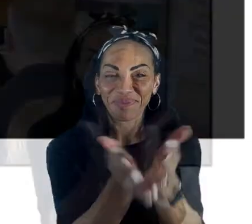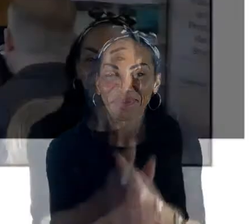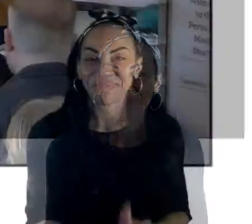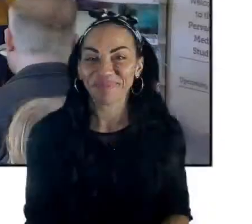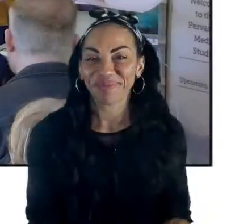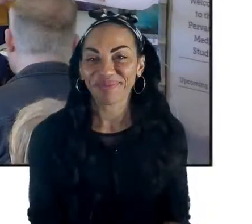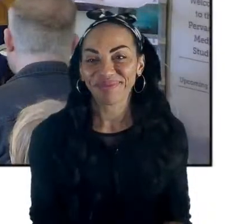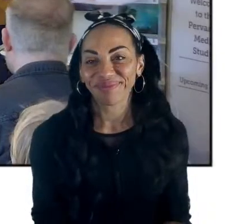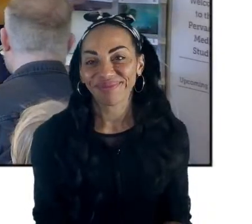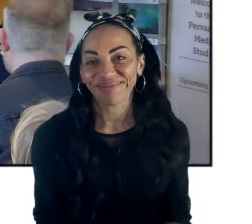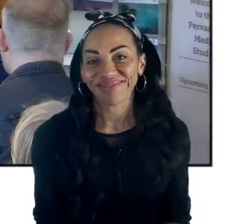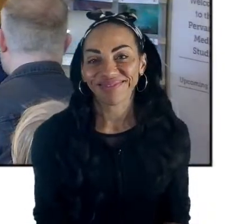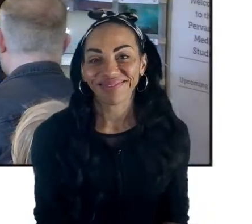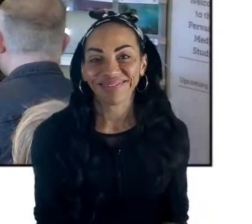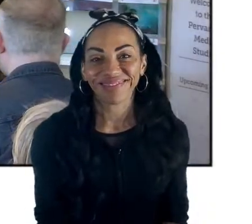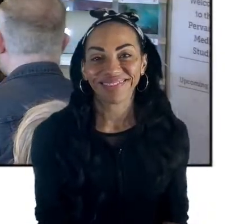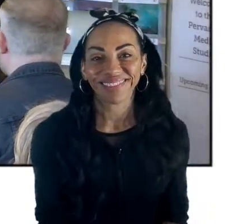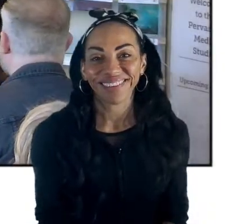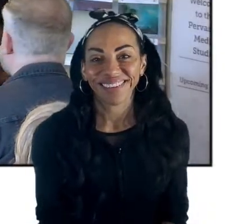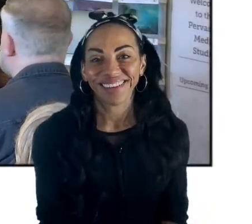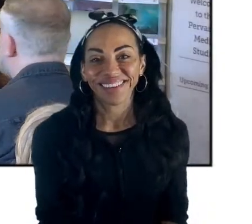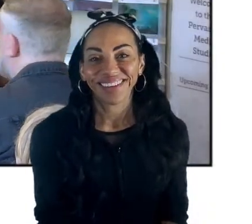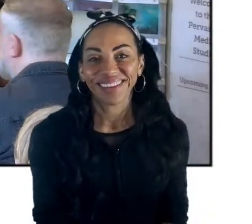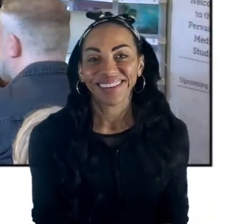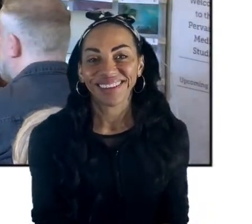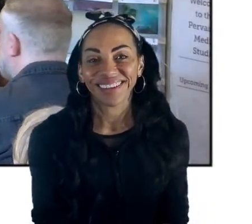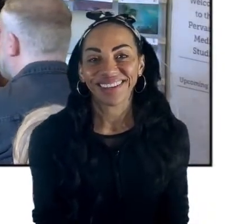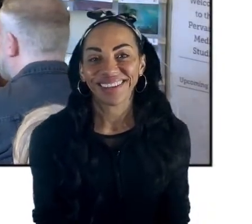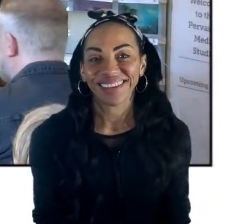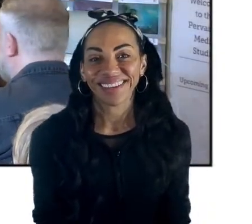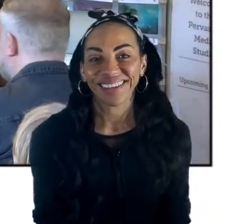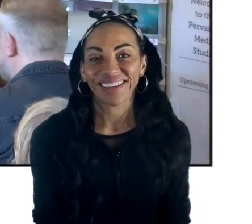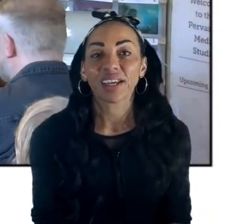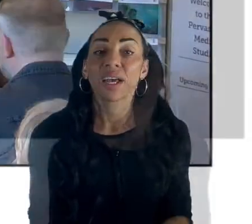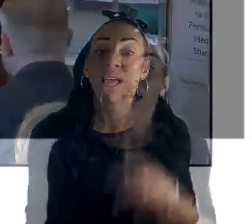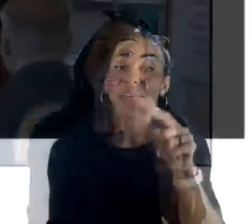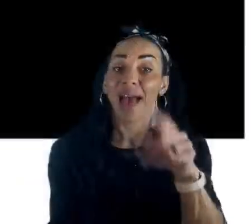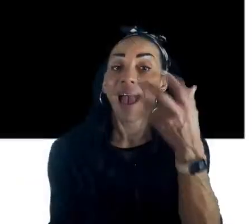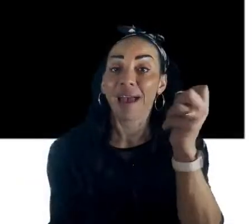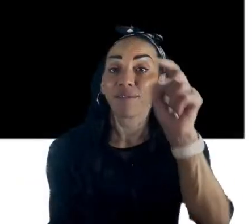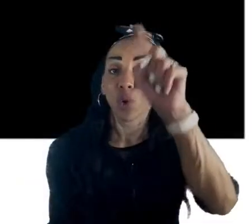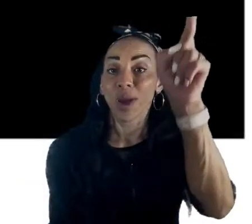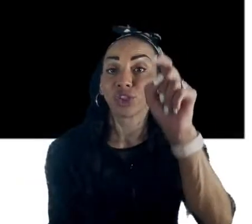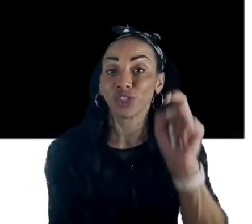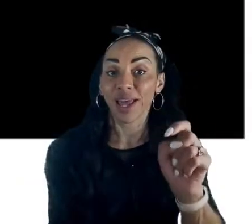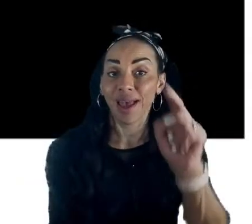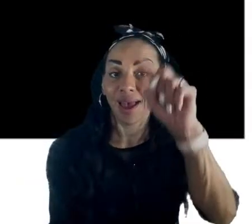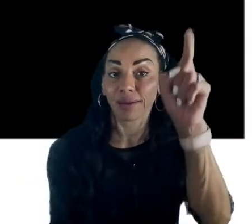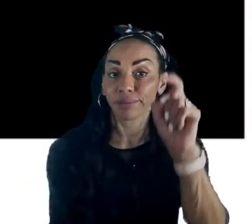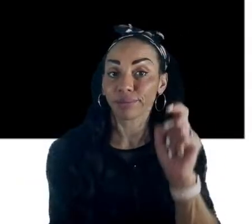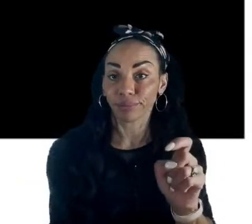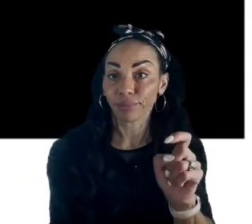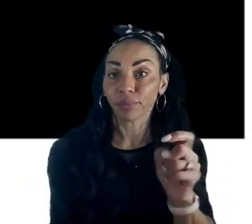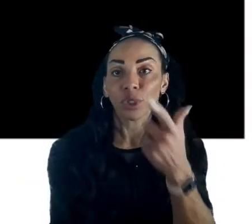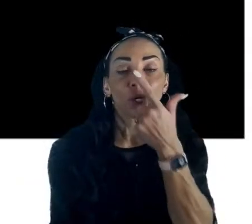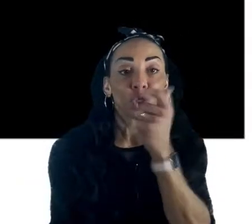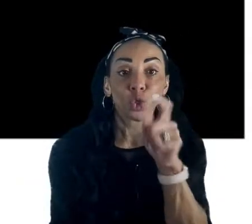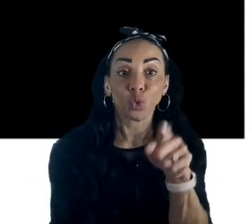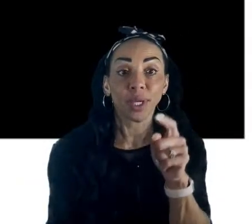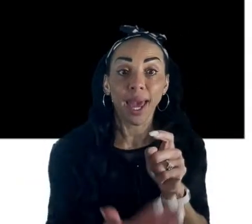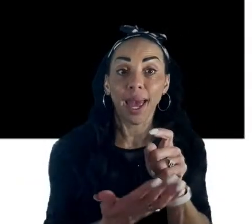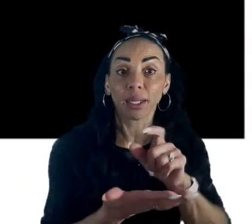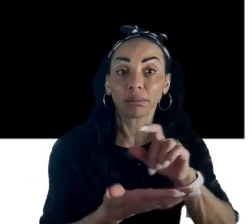There is as well the questionnaire that you can fill out if you're